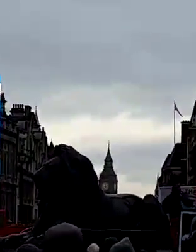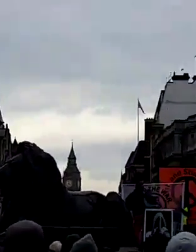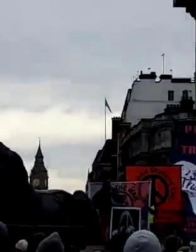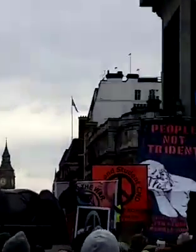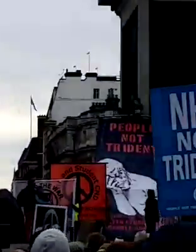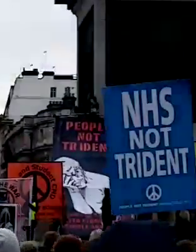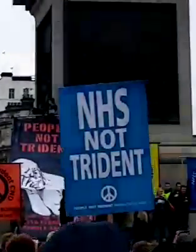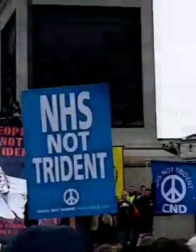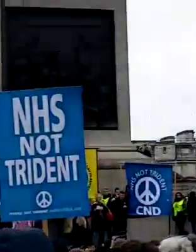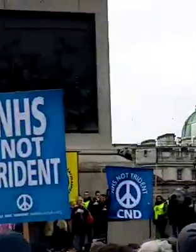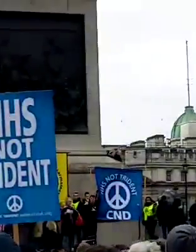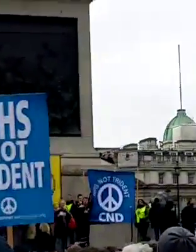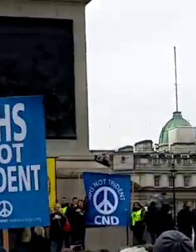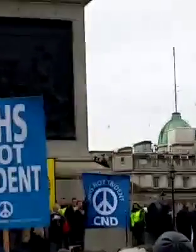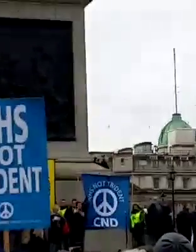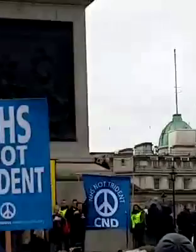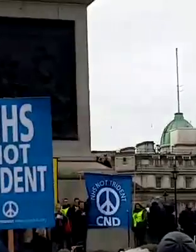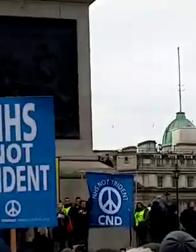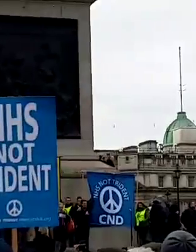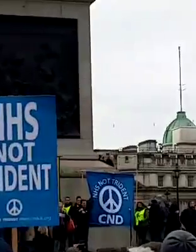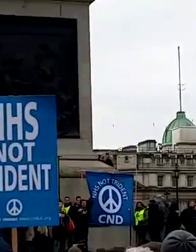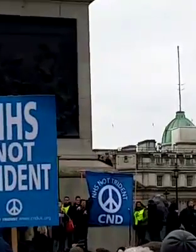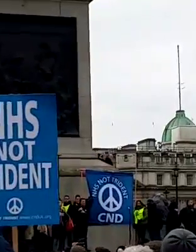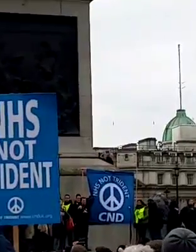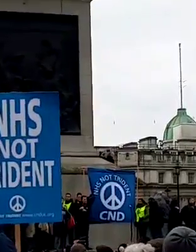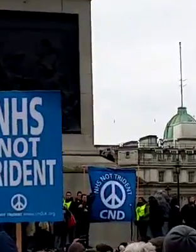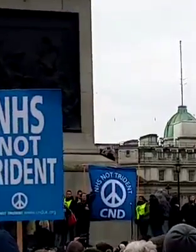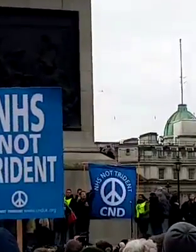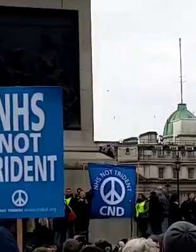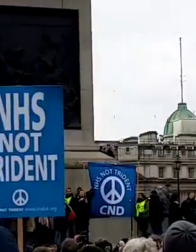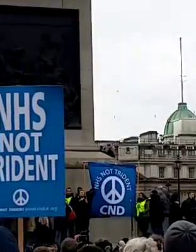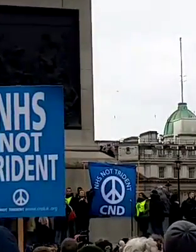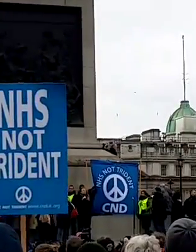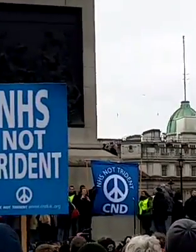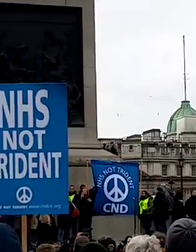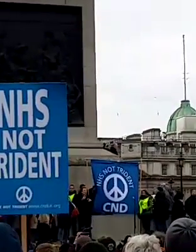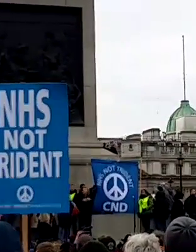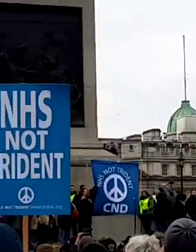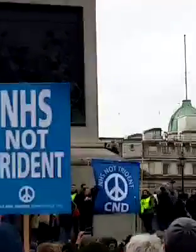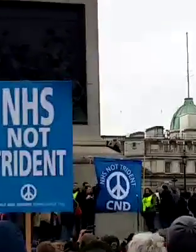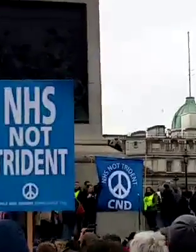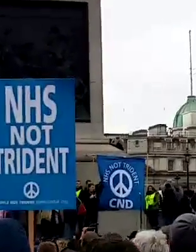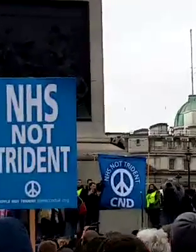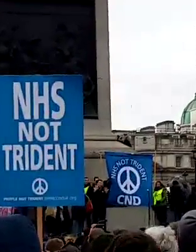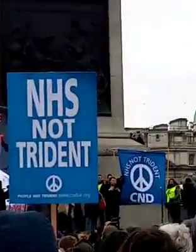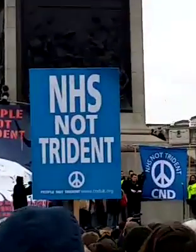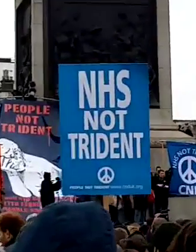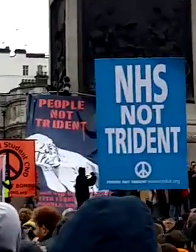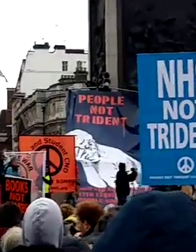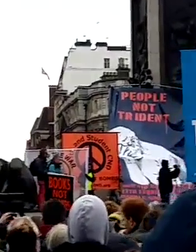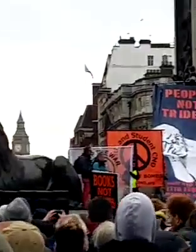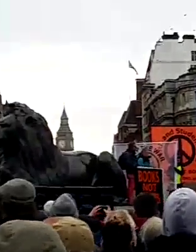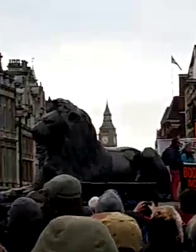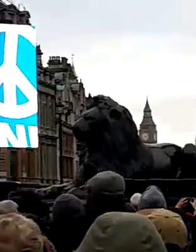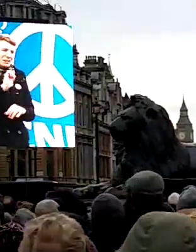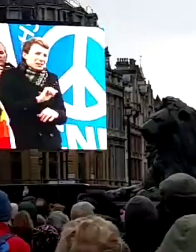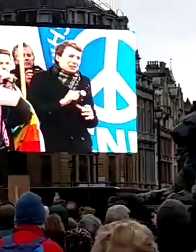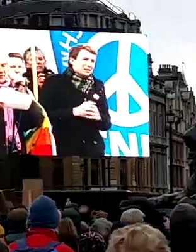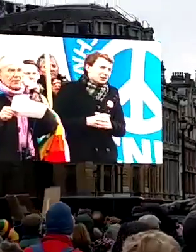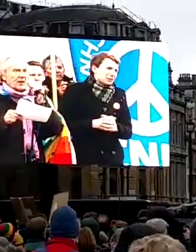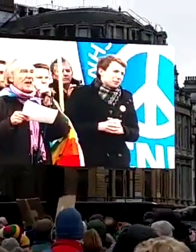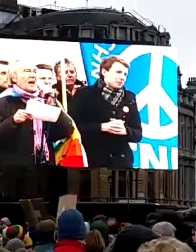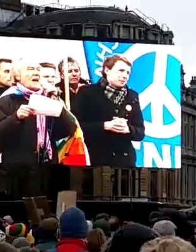fighting. And the name of Joseph Rotblat was mentioned. Our vision is a world without